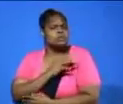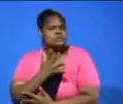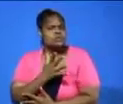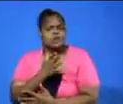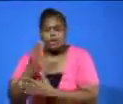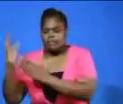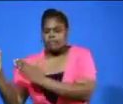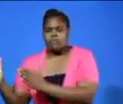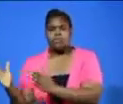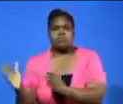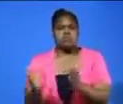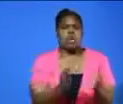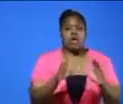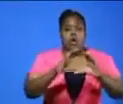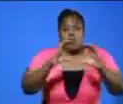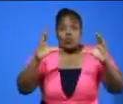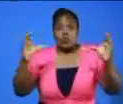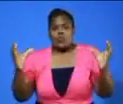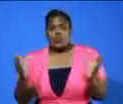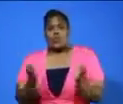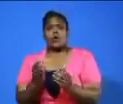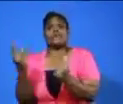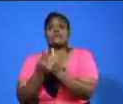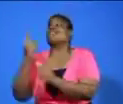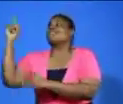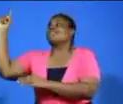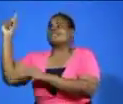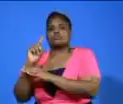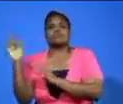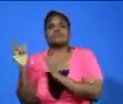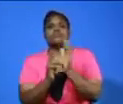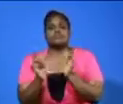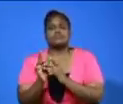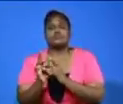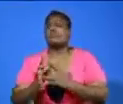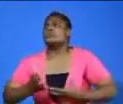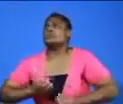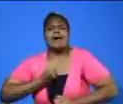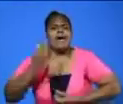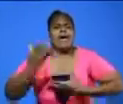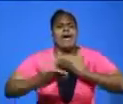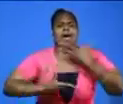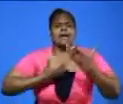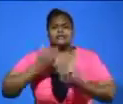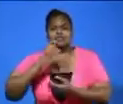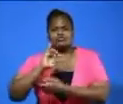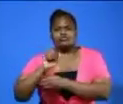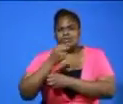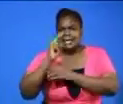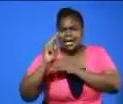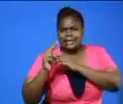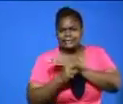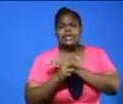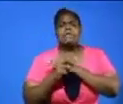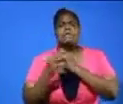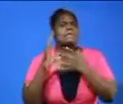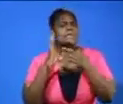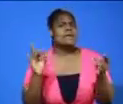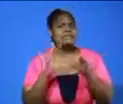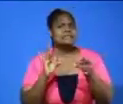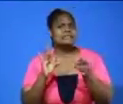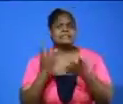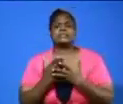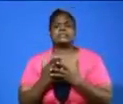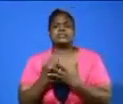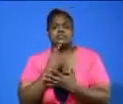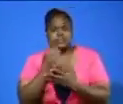to prepare the world for the first coming of Jesus. We talk about the Elijah message. And we